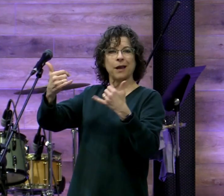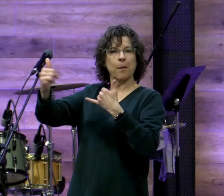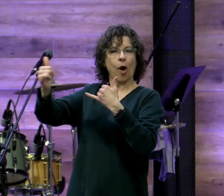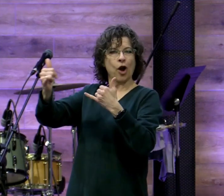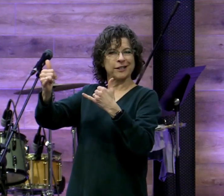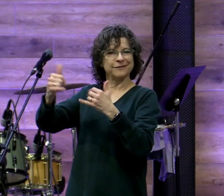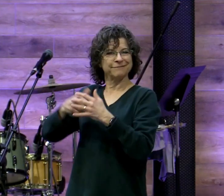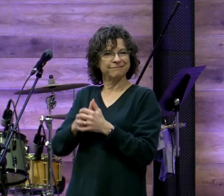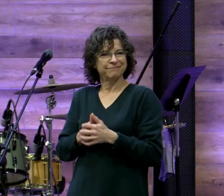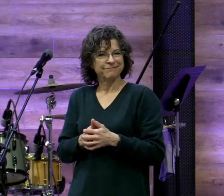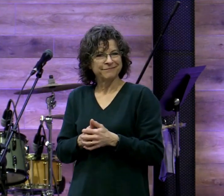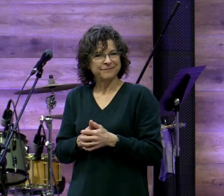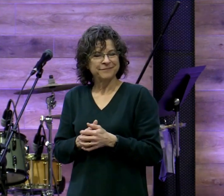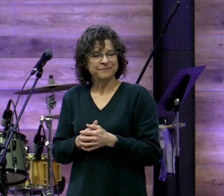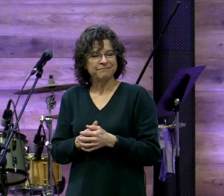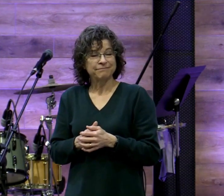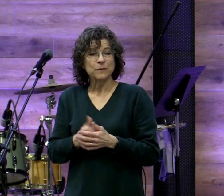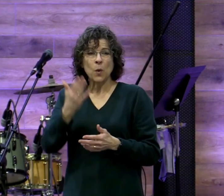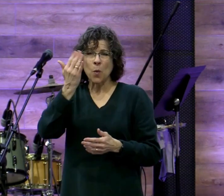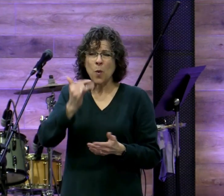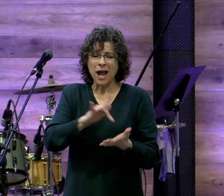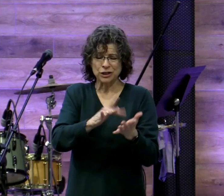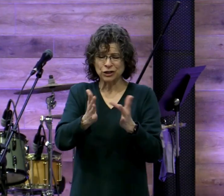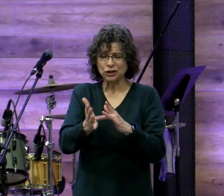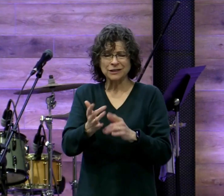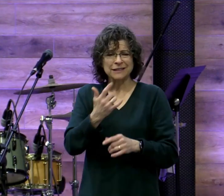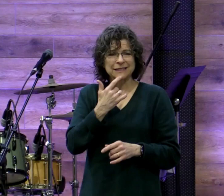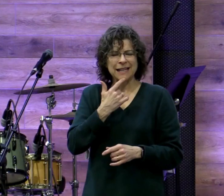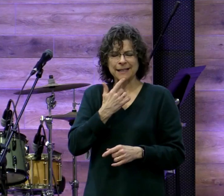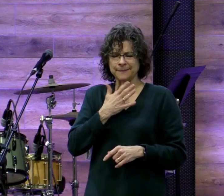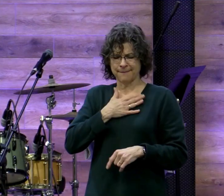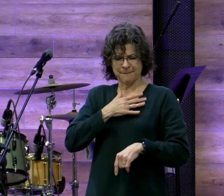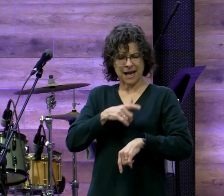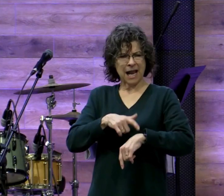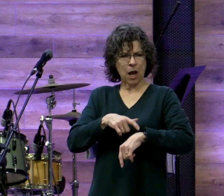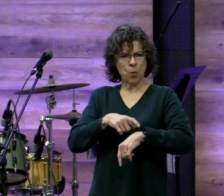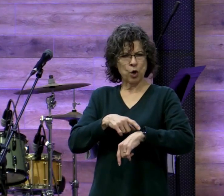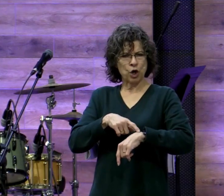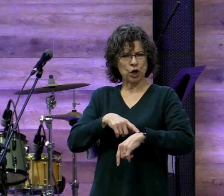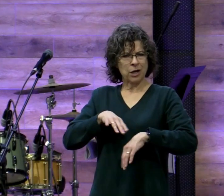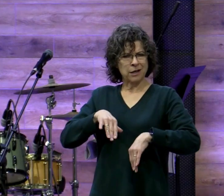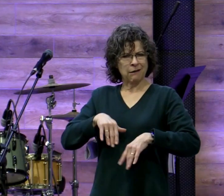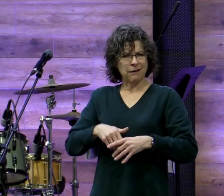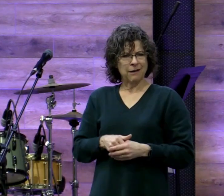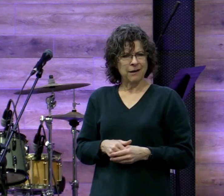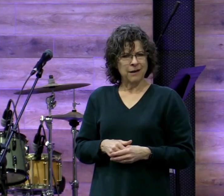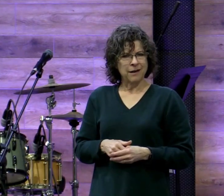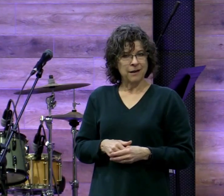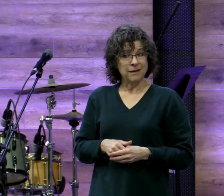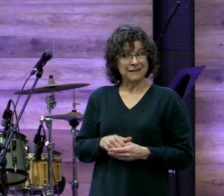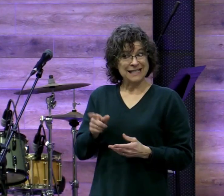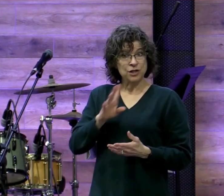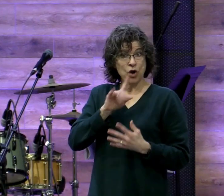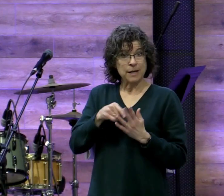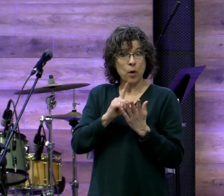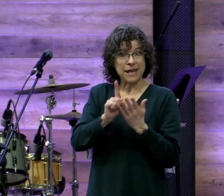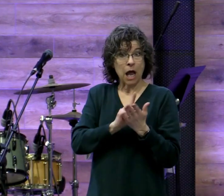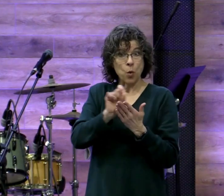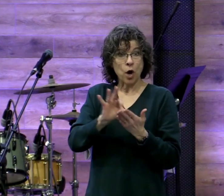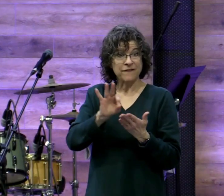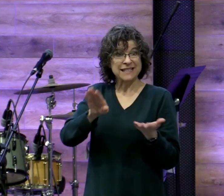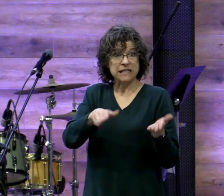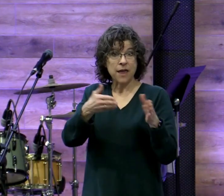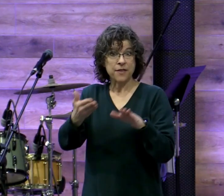why does Jesus say, "My hour is not yet here"? He's talking about the hour of his death. Now, single people in the